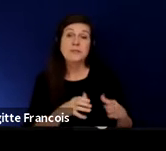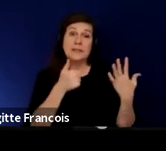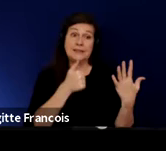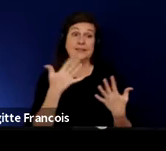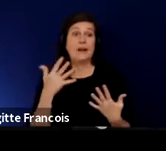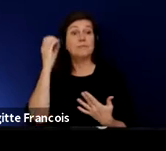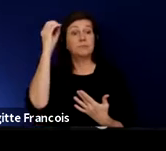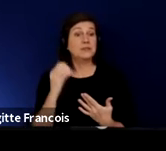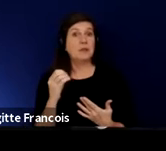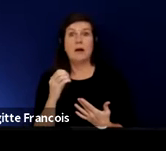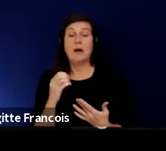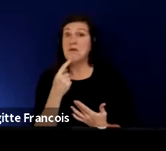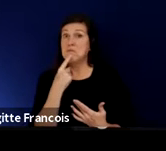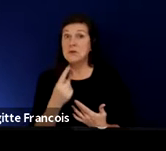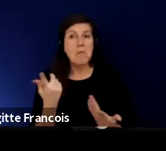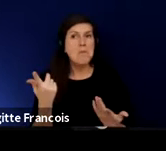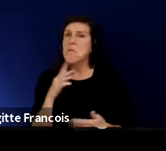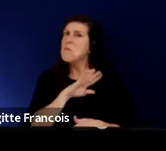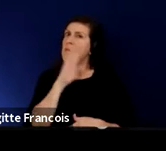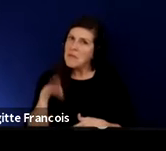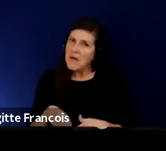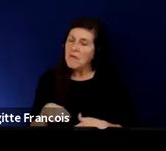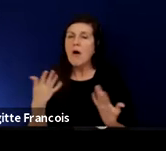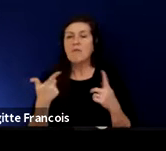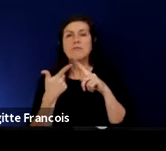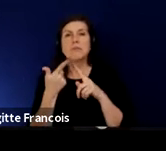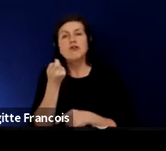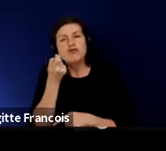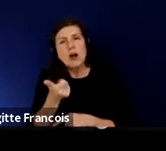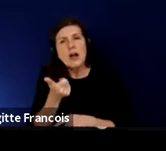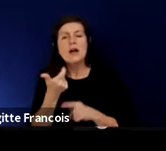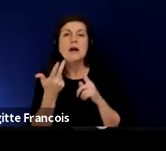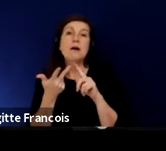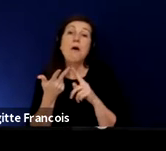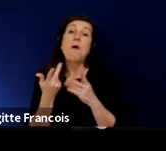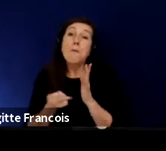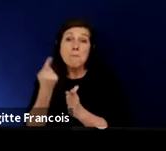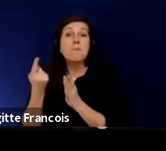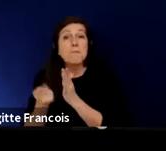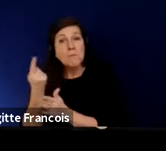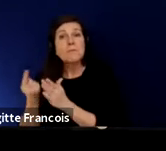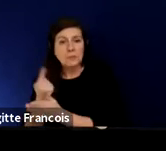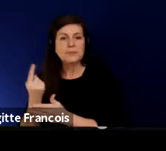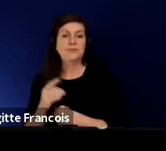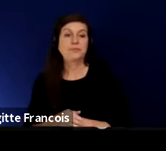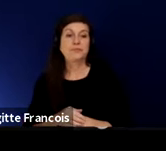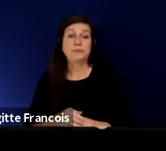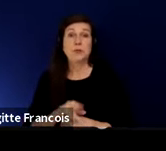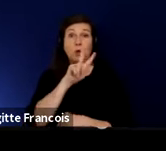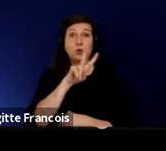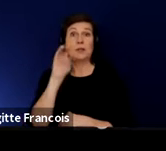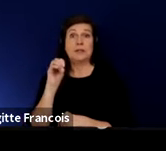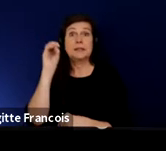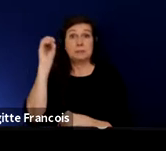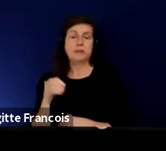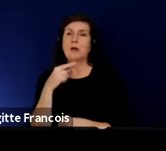either never, rarely, or sometimes. So this is not good. Only 20% responded